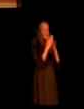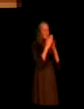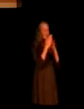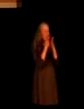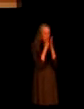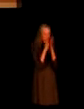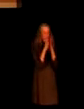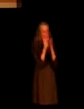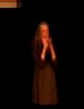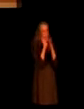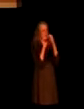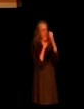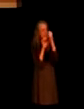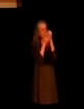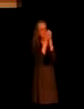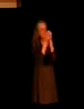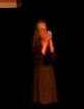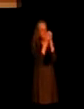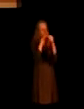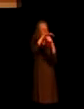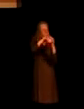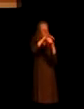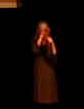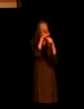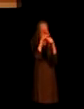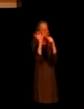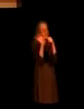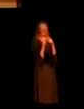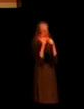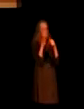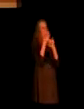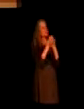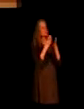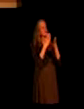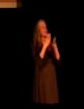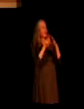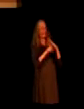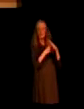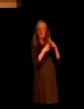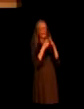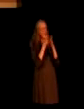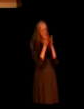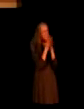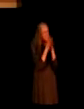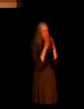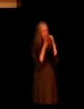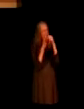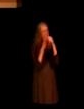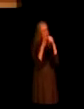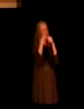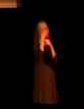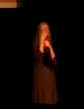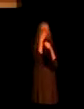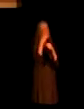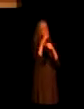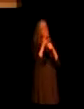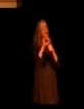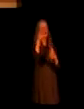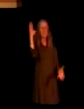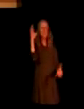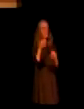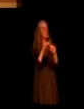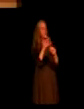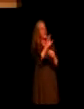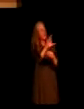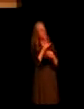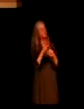fist. There's some company that's launching these little satellites by the hundreds. And they have a completely